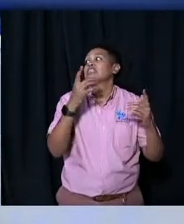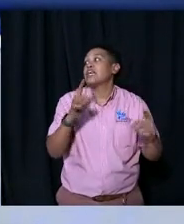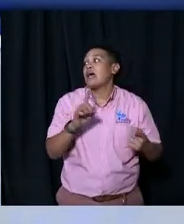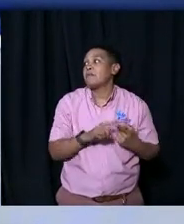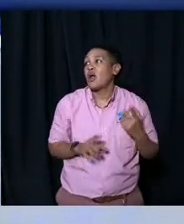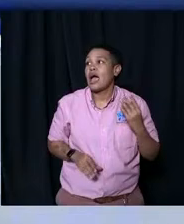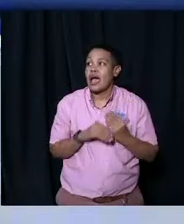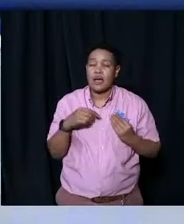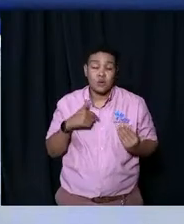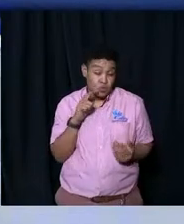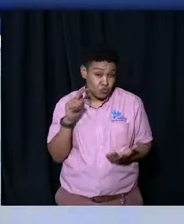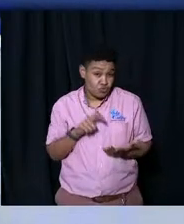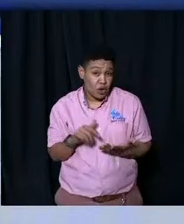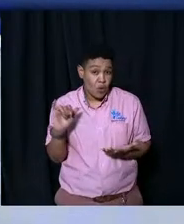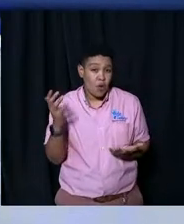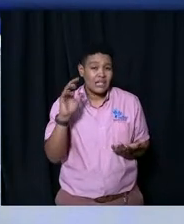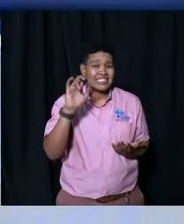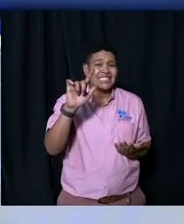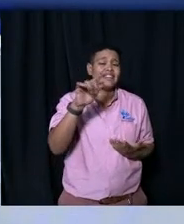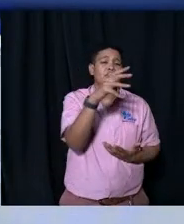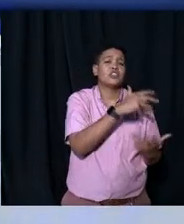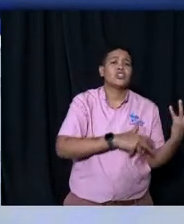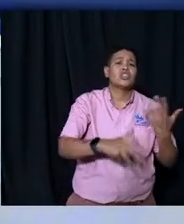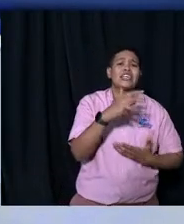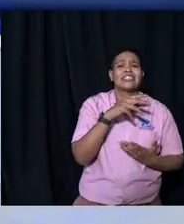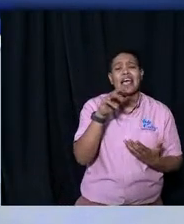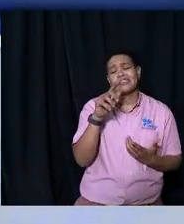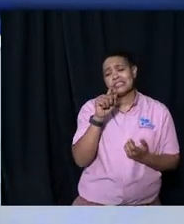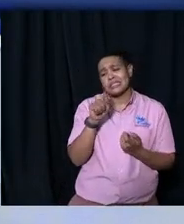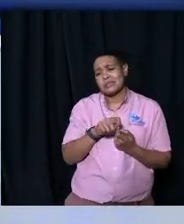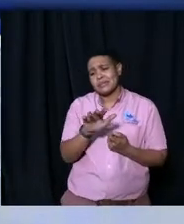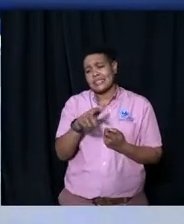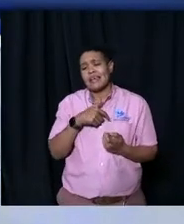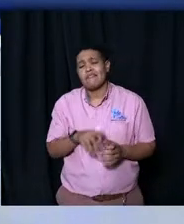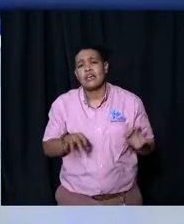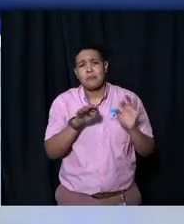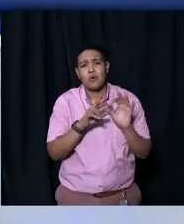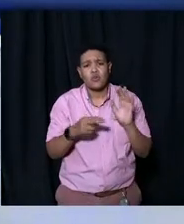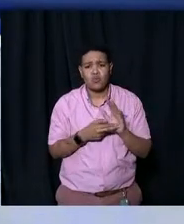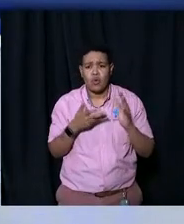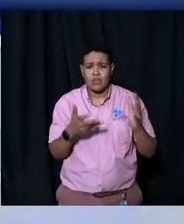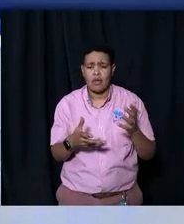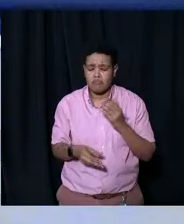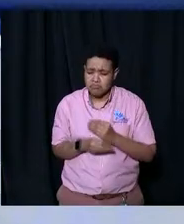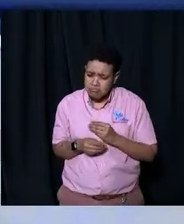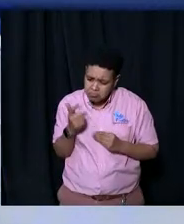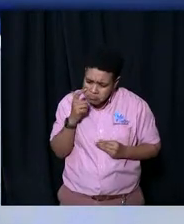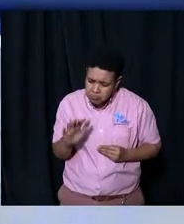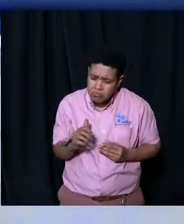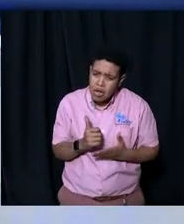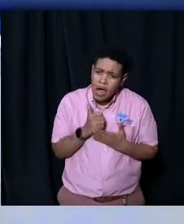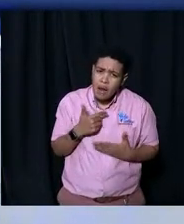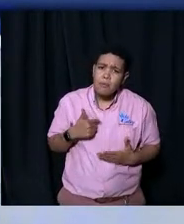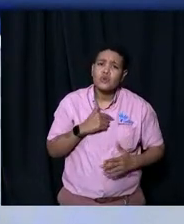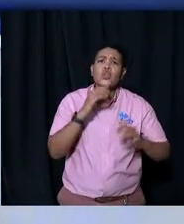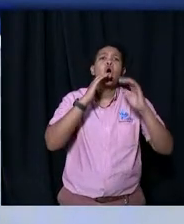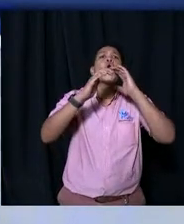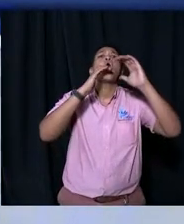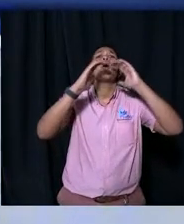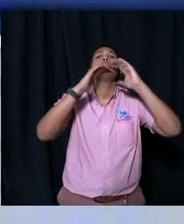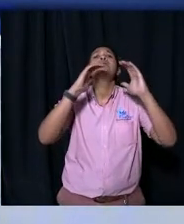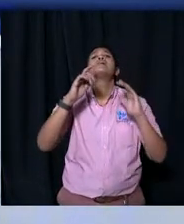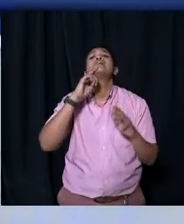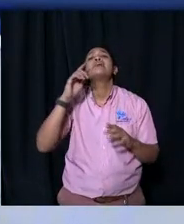we recognize that civil society in particular has an important role to play in terms of helping us to communicate